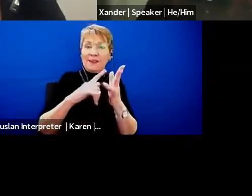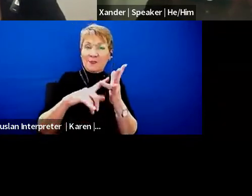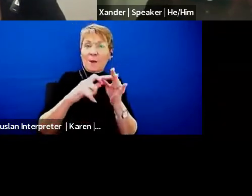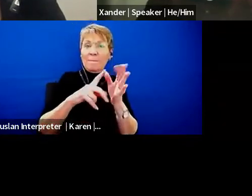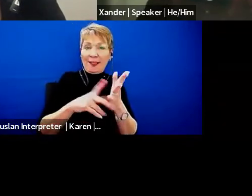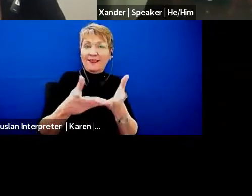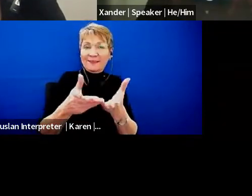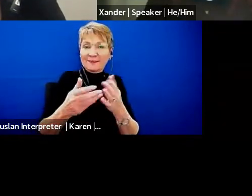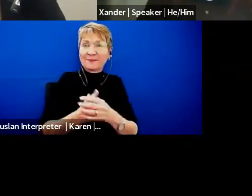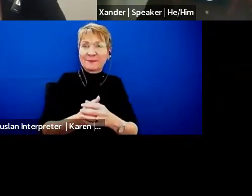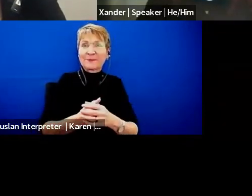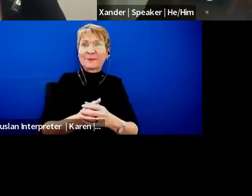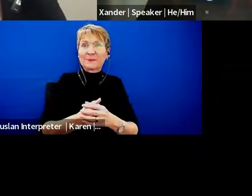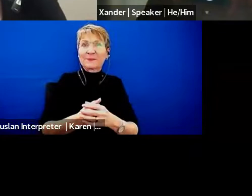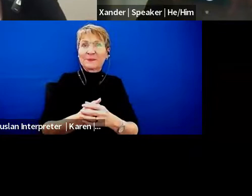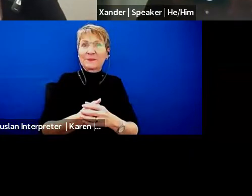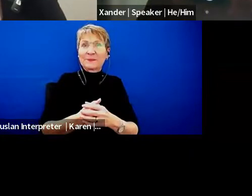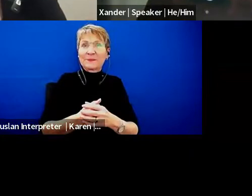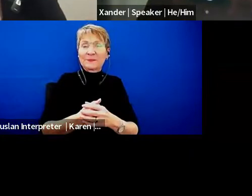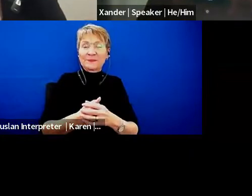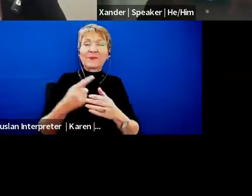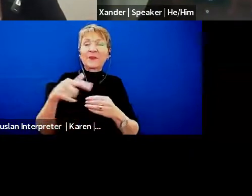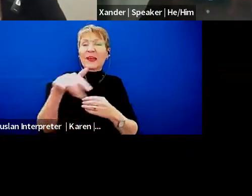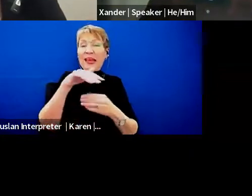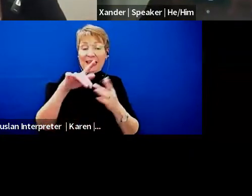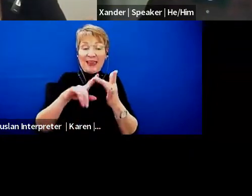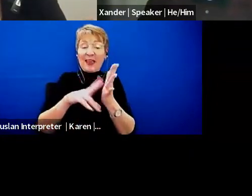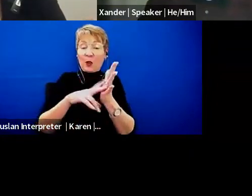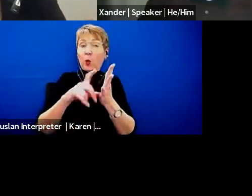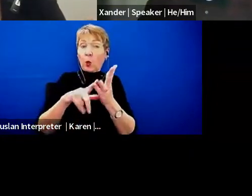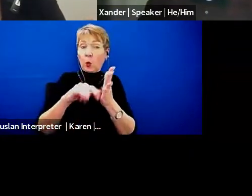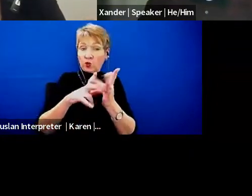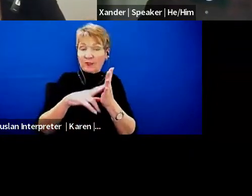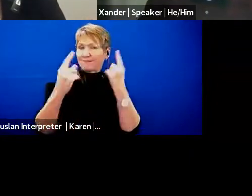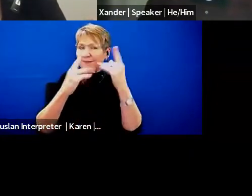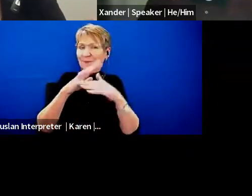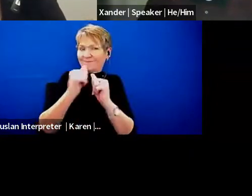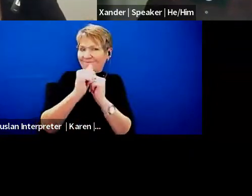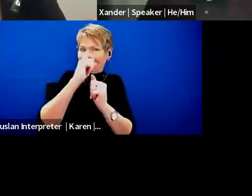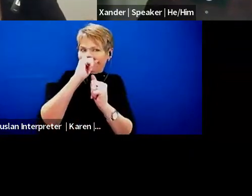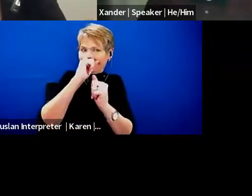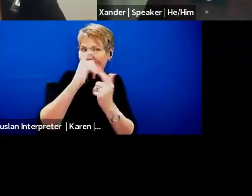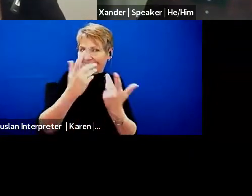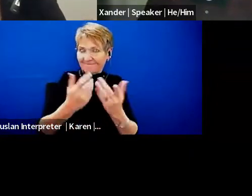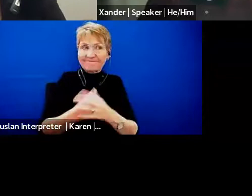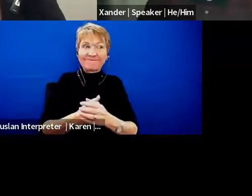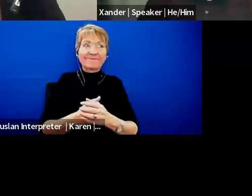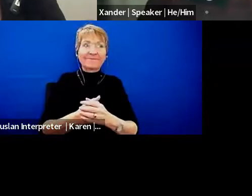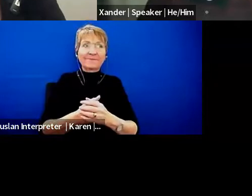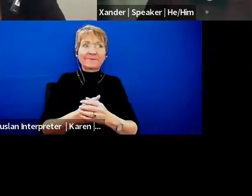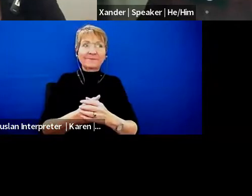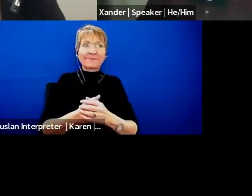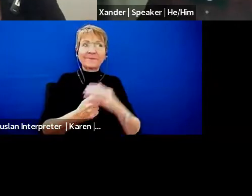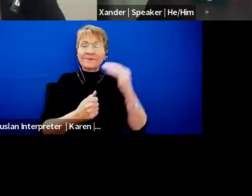Thank you. So one area of inclusion that we haven't covered so far is the role of siblings. As you can see on the slide, the Siblings